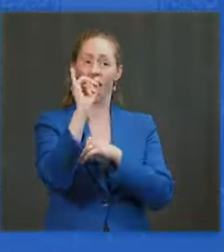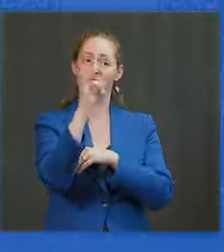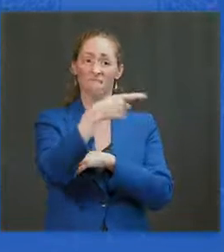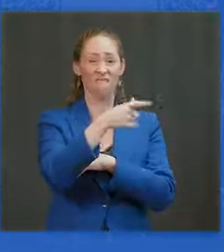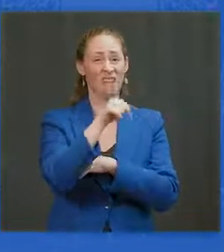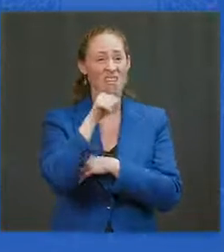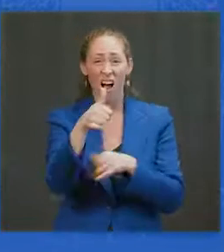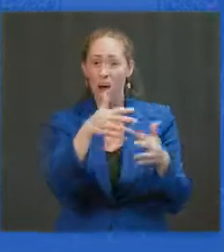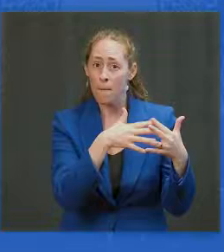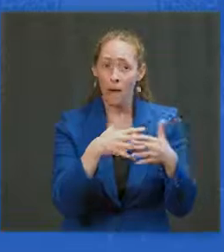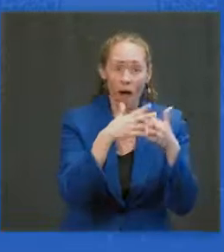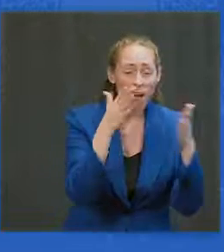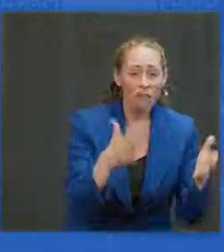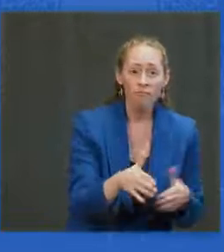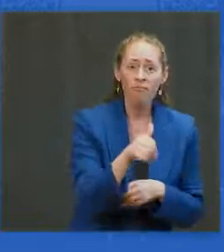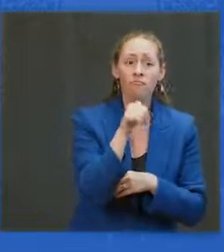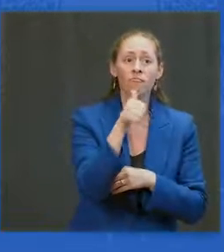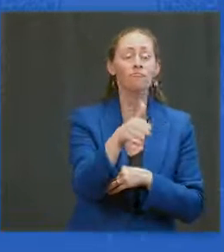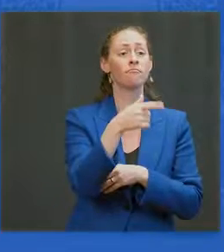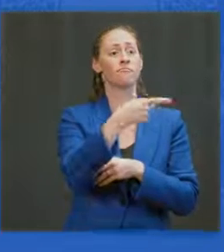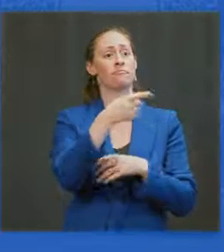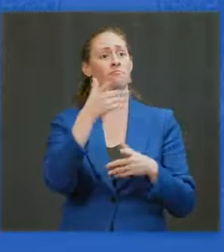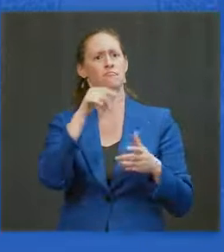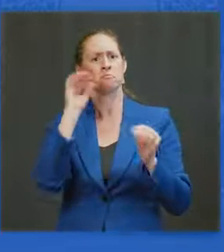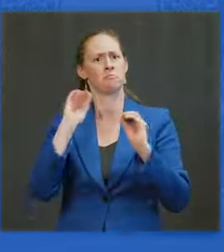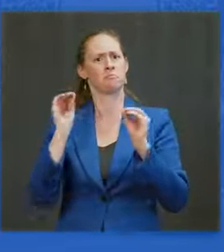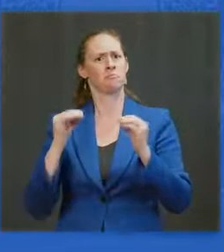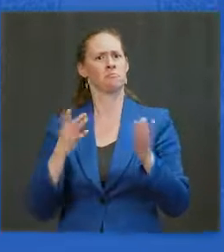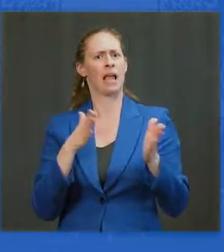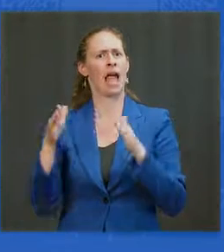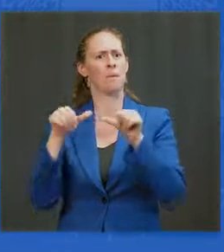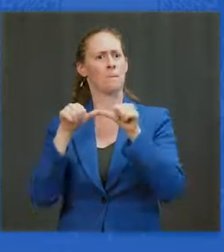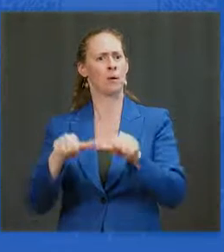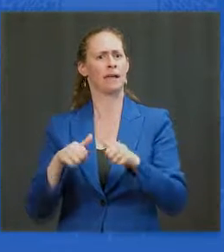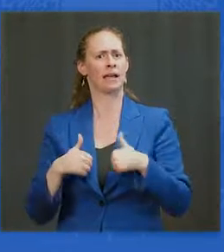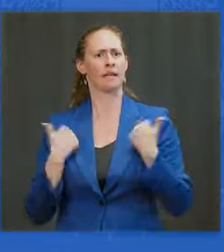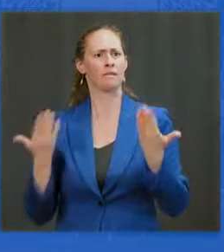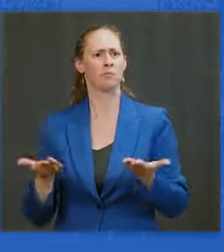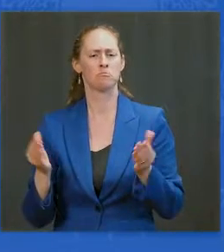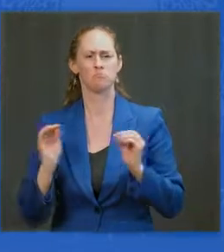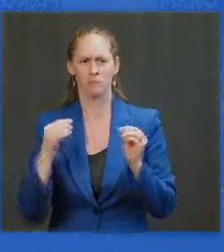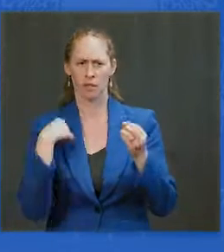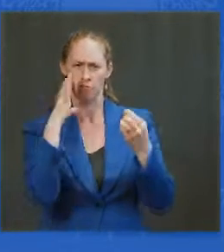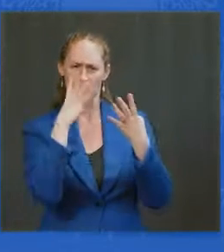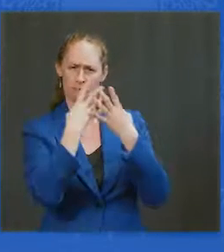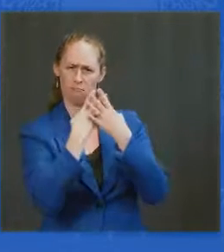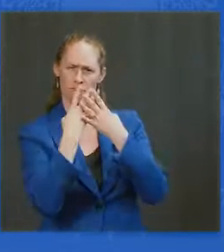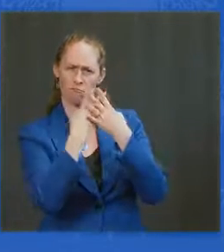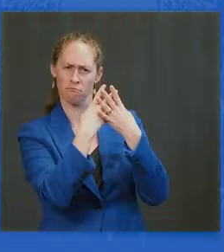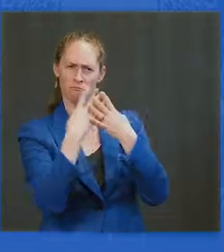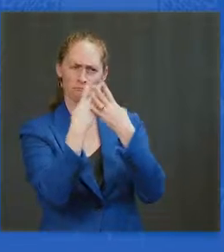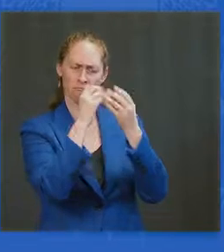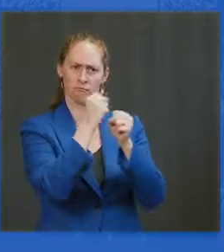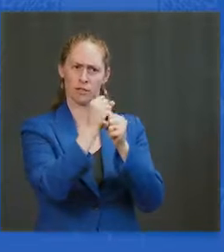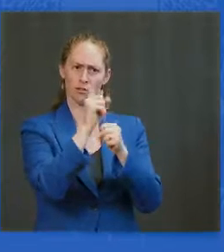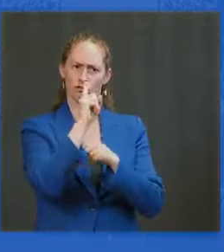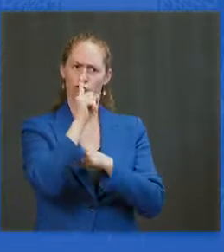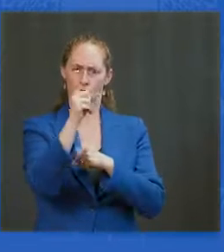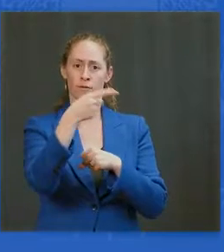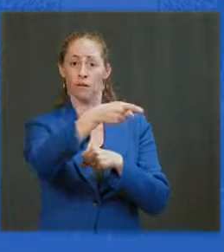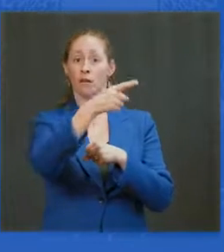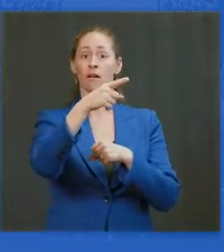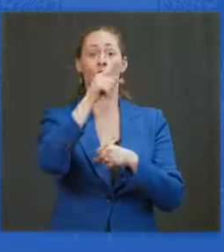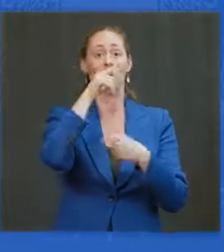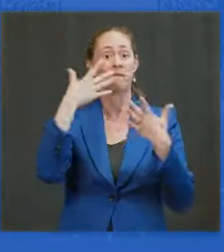of the United States. Anyone arriving in the United States will have undergone a background check. And we must